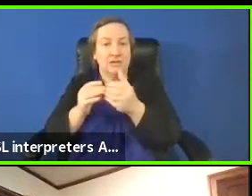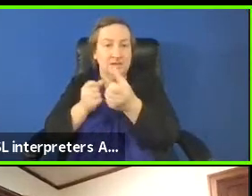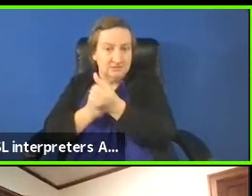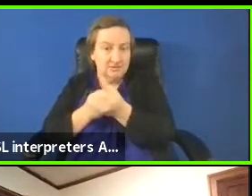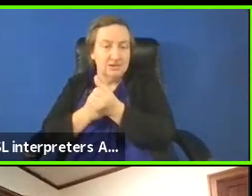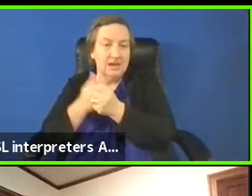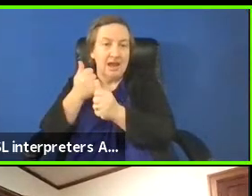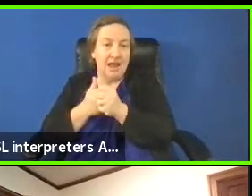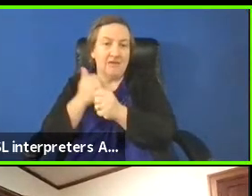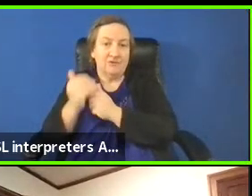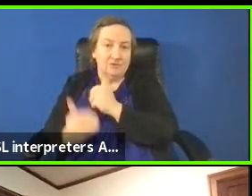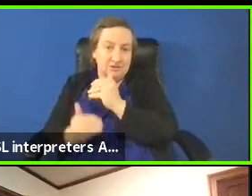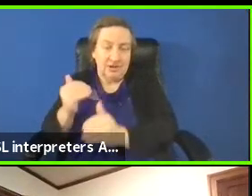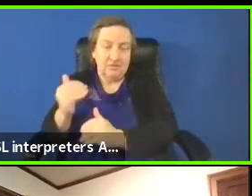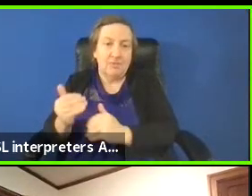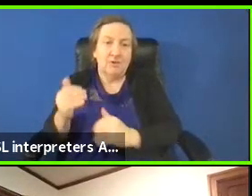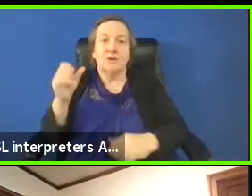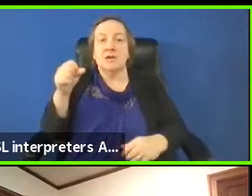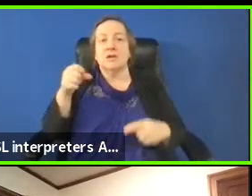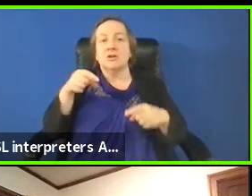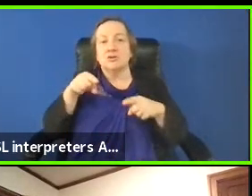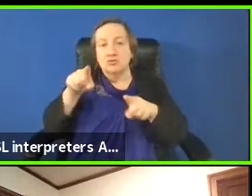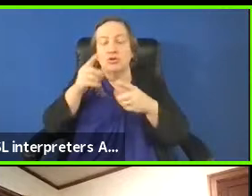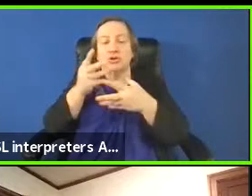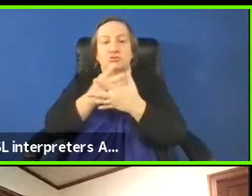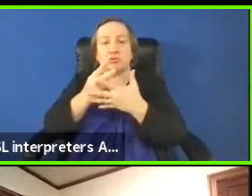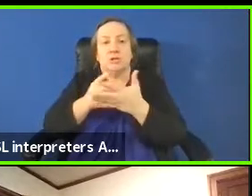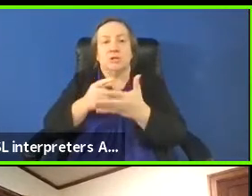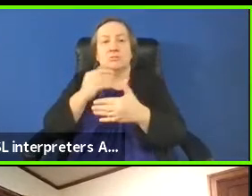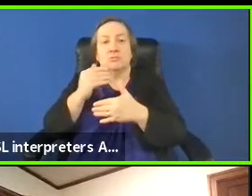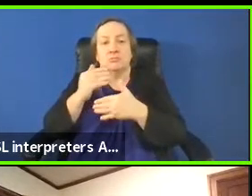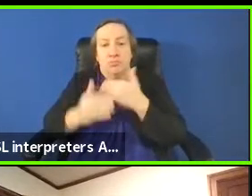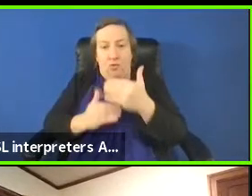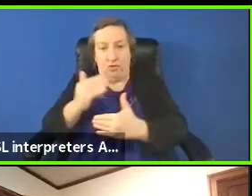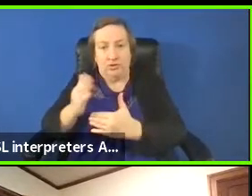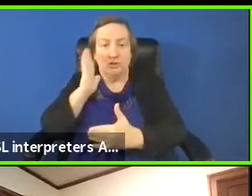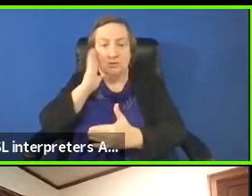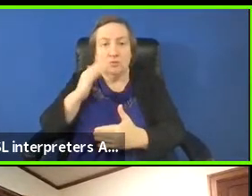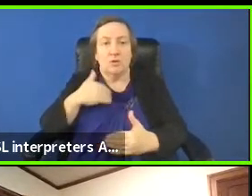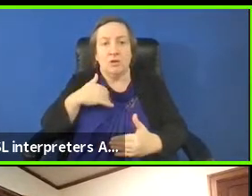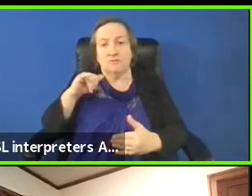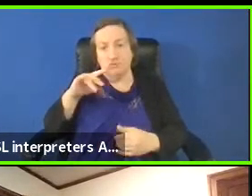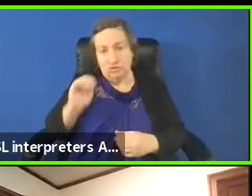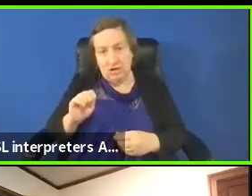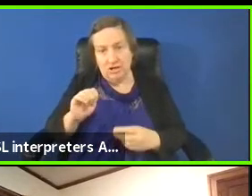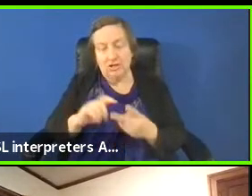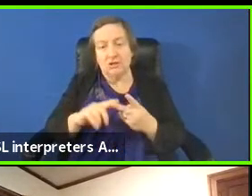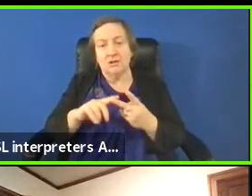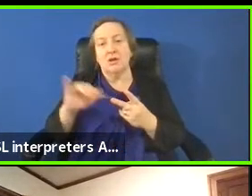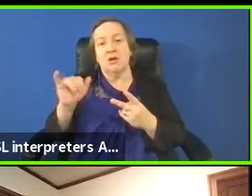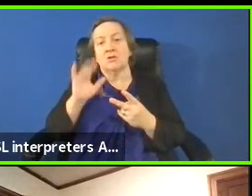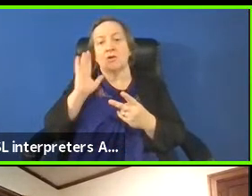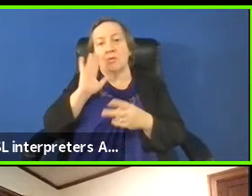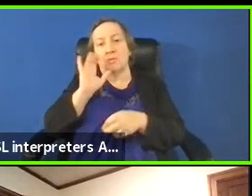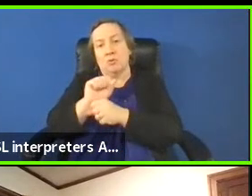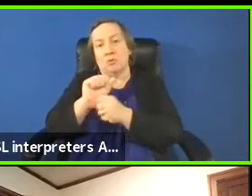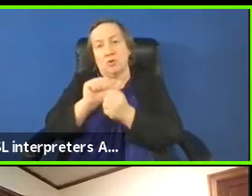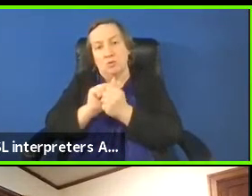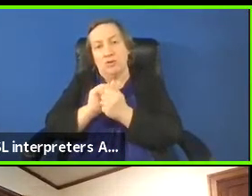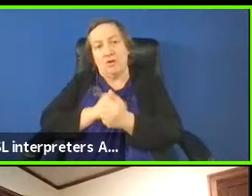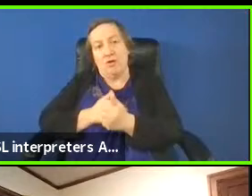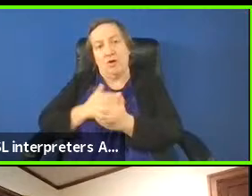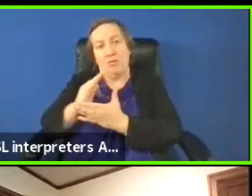every step of the way. So yes, during the screening process, we will have Jake, and we will also be working with our